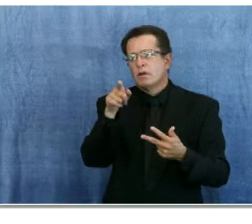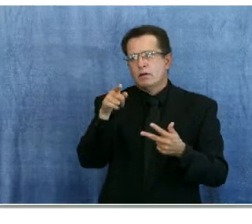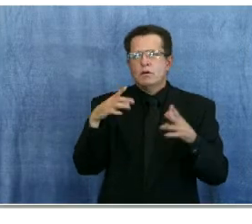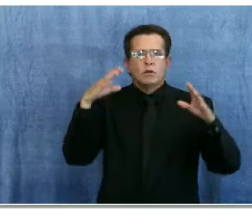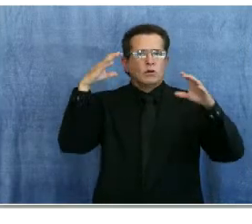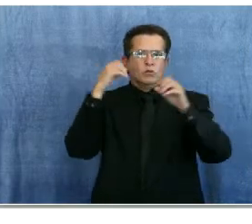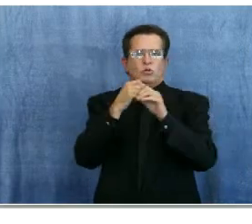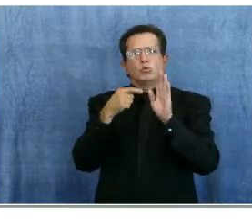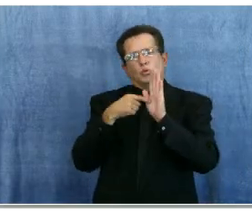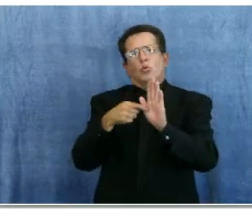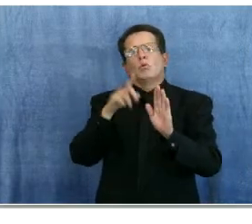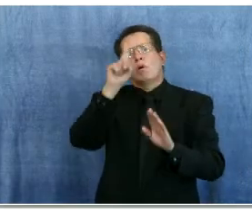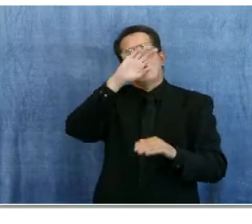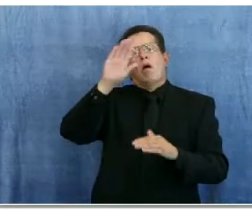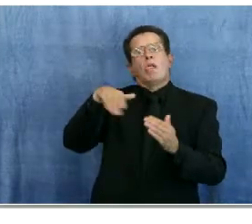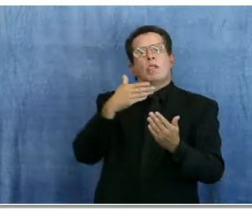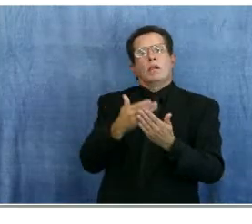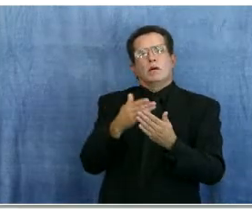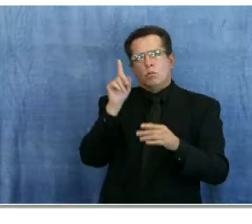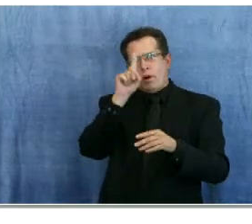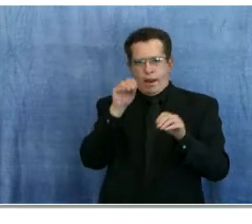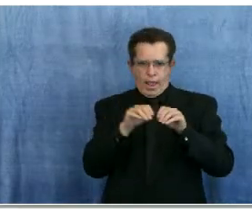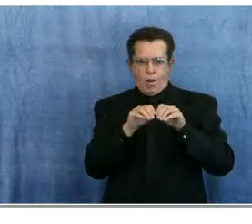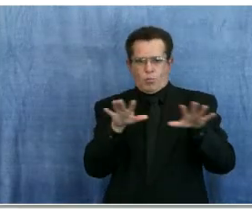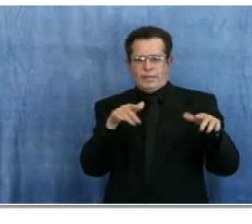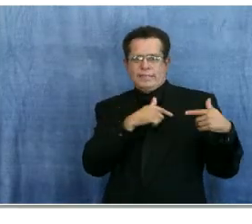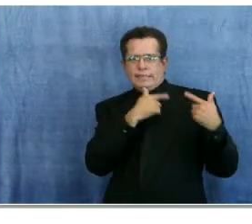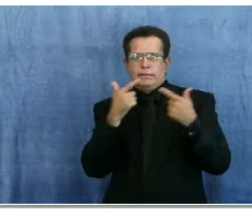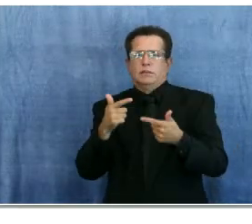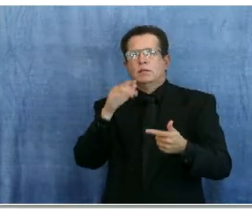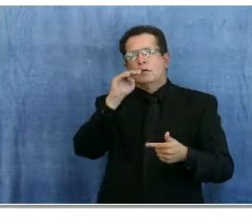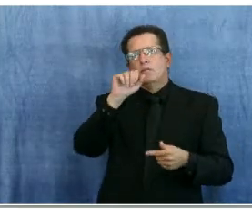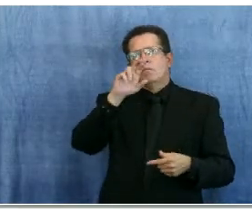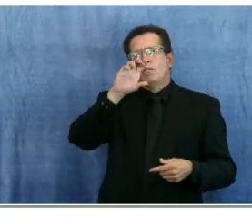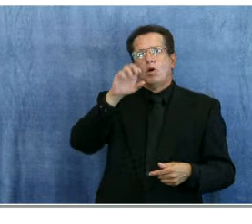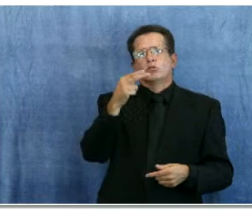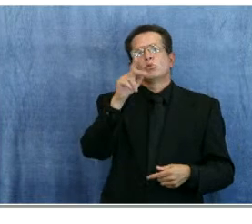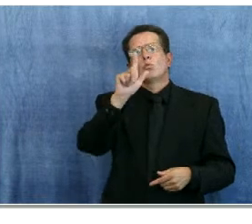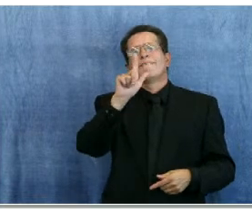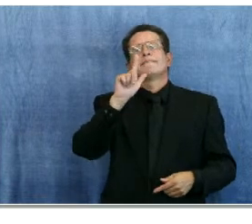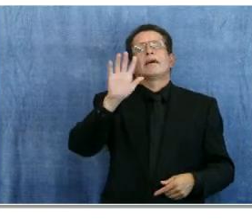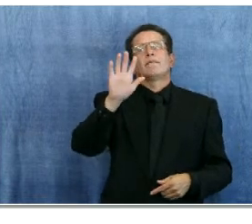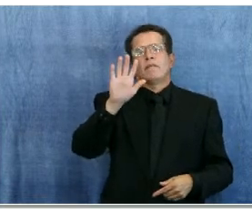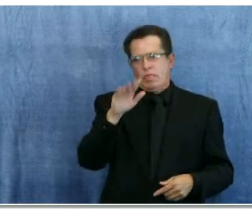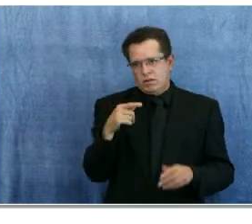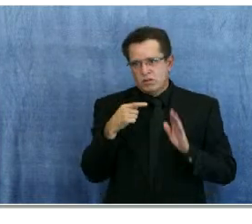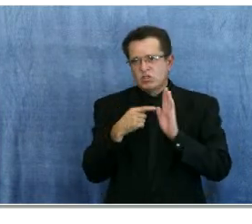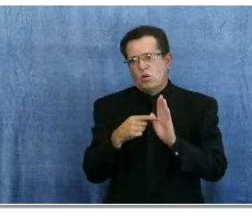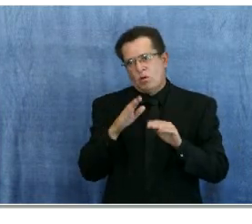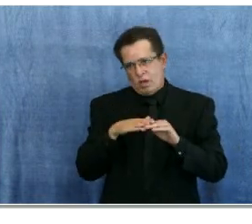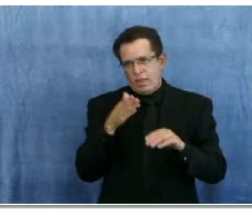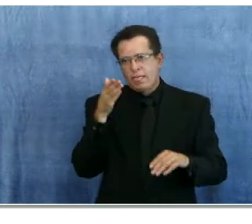of all of the community setting outbreaks since March 25th. And you will see